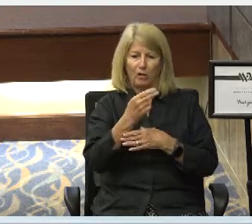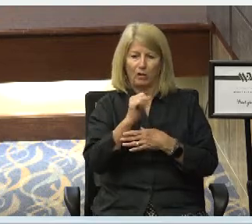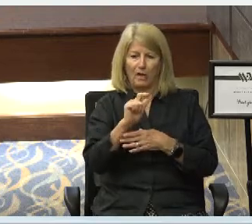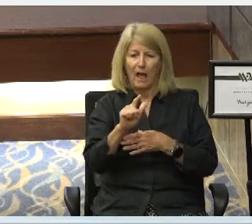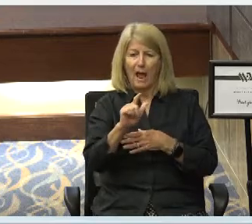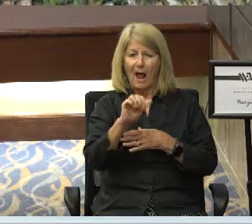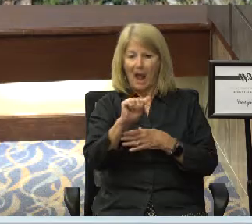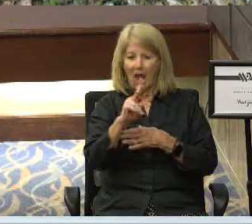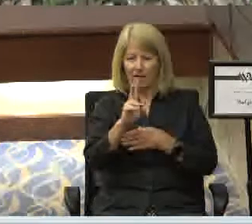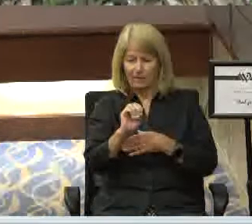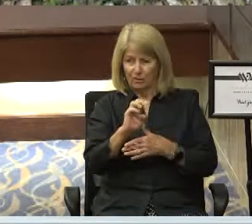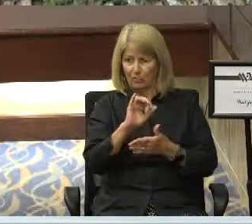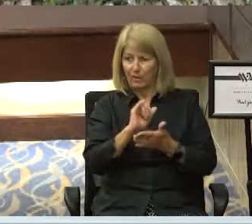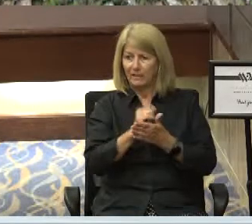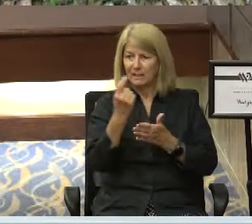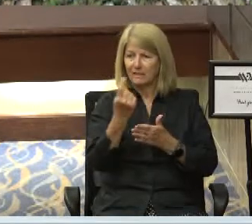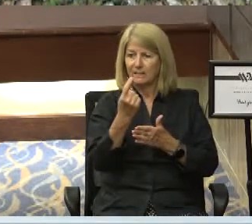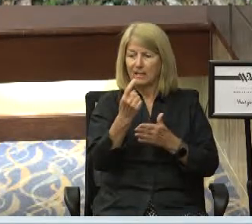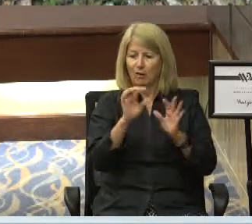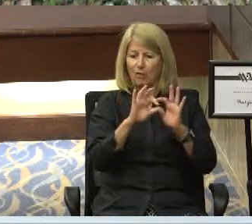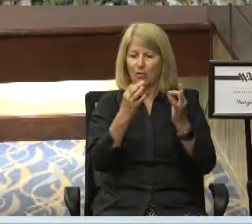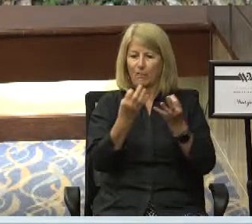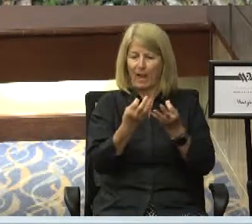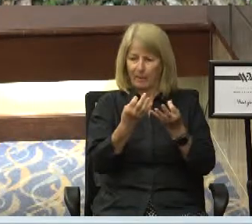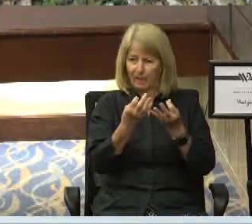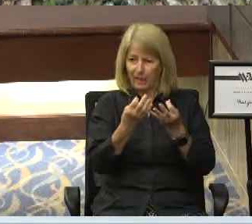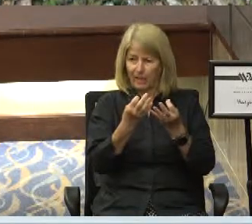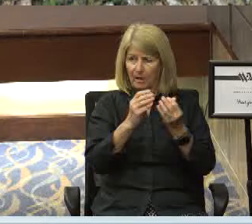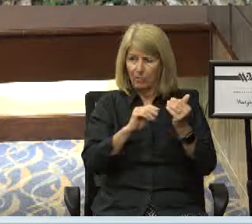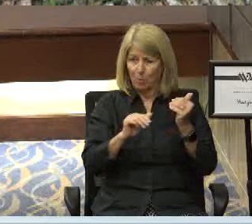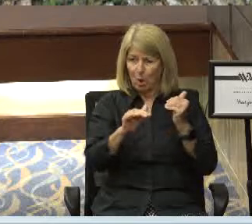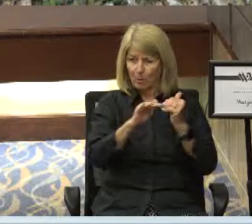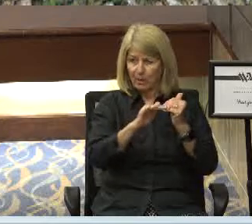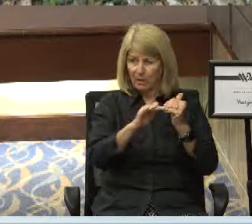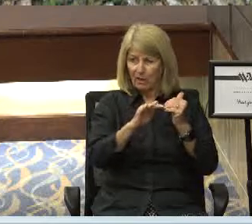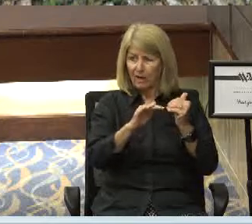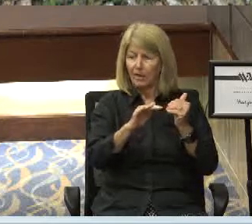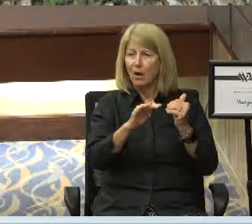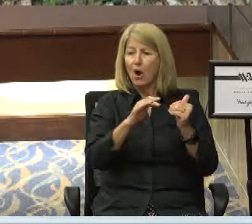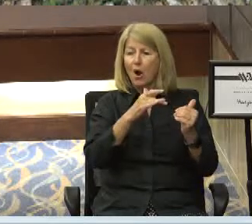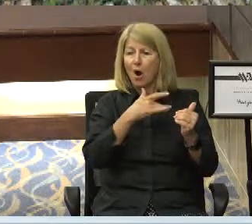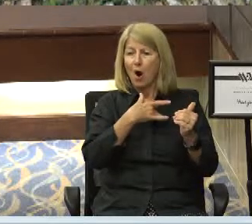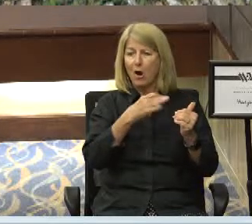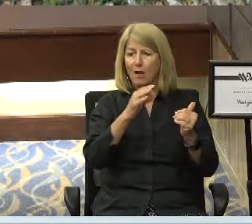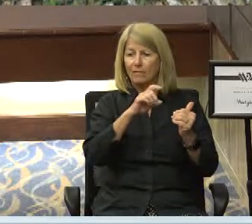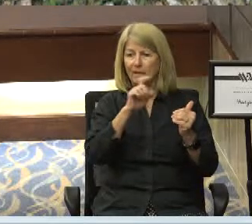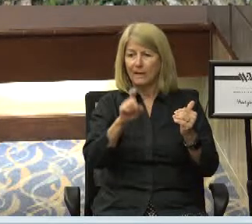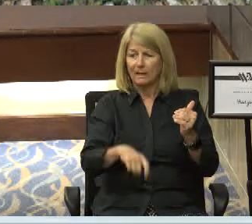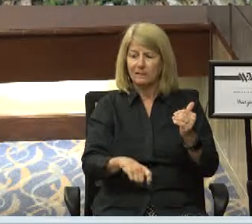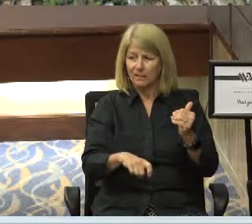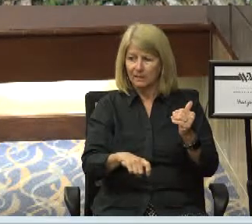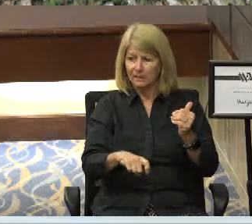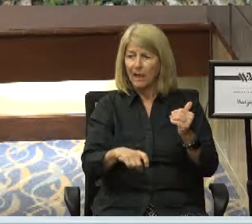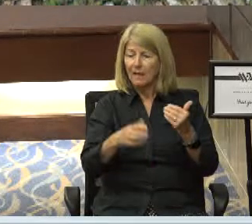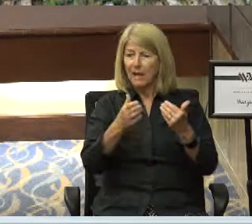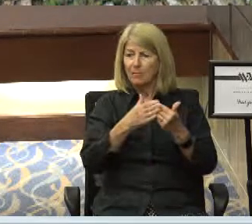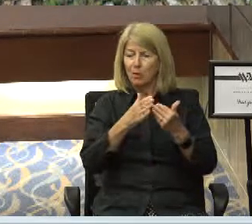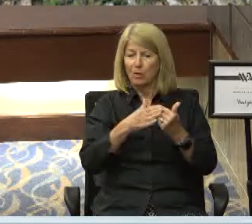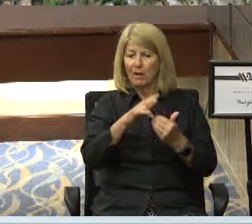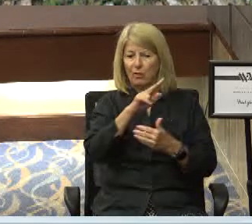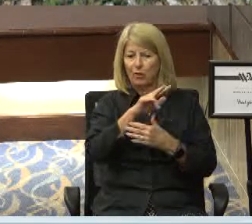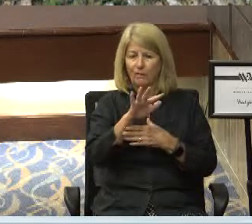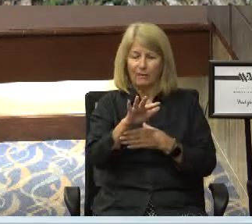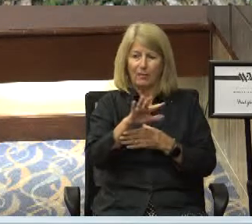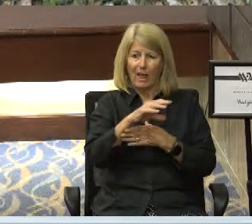is a single-family property in the Heart of Texas Neighborhood Association at 35th and